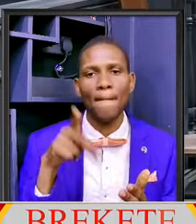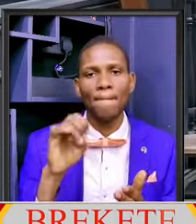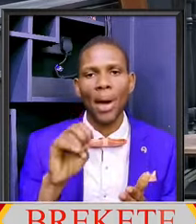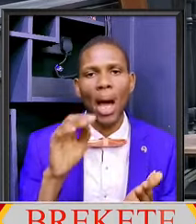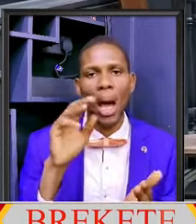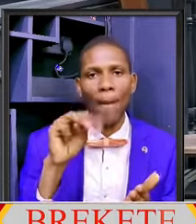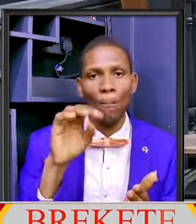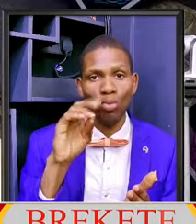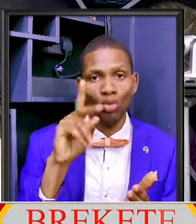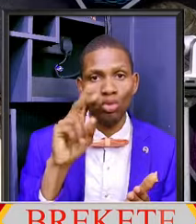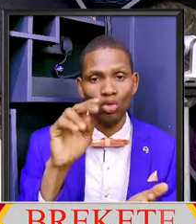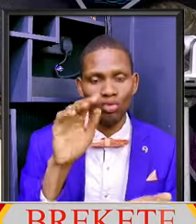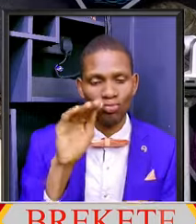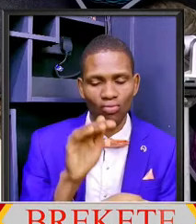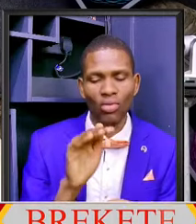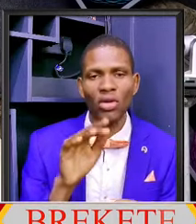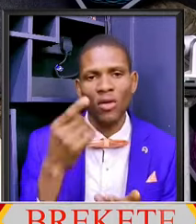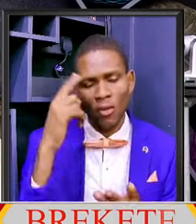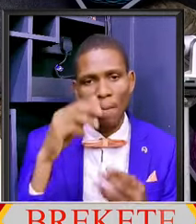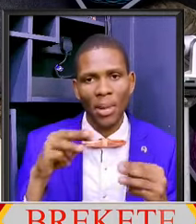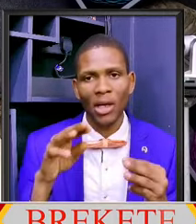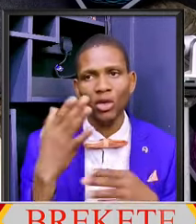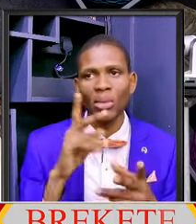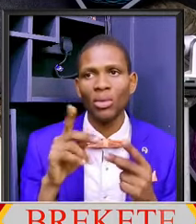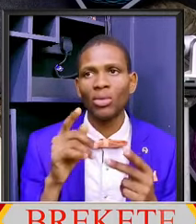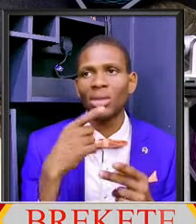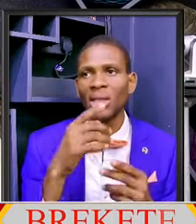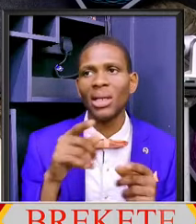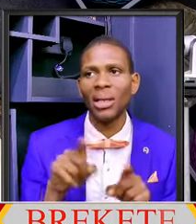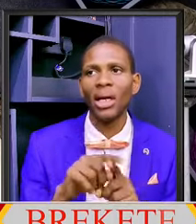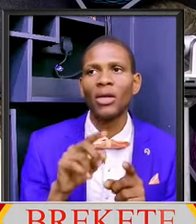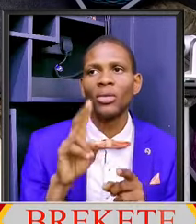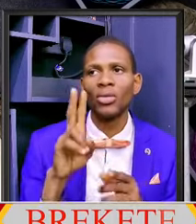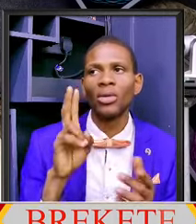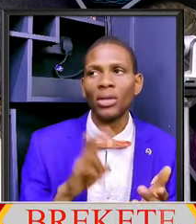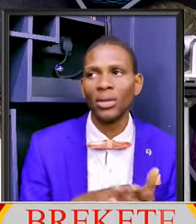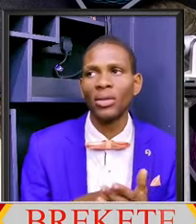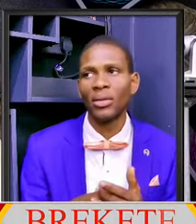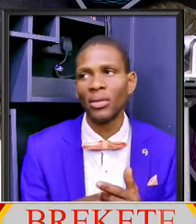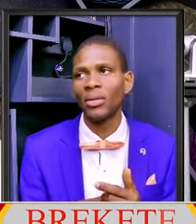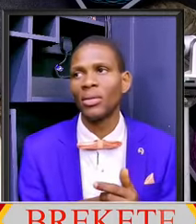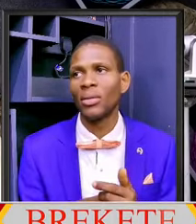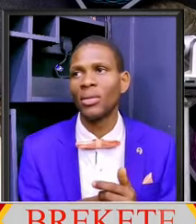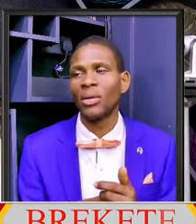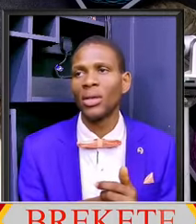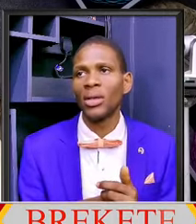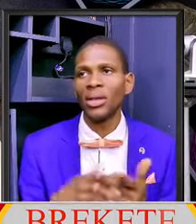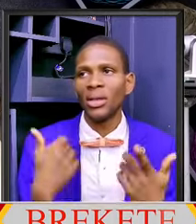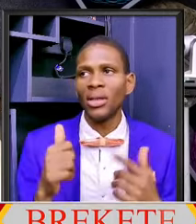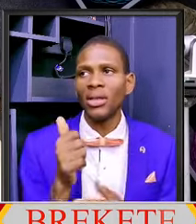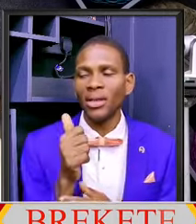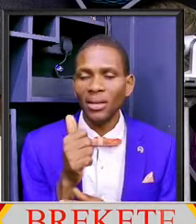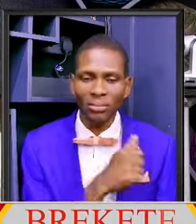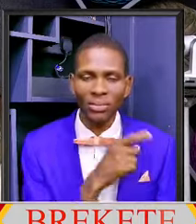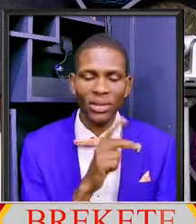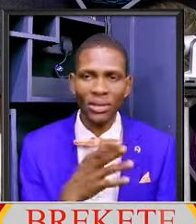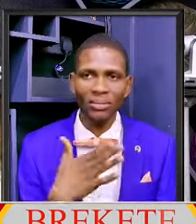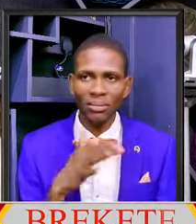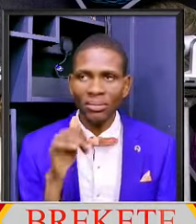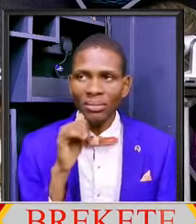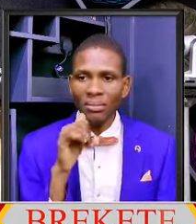sir. How much then they sell them for market? For market, some people, they sell up to 2,000. Are you serious? Yes, sir. Look, we appreciate my daughter